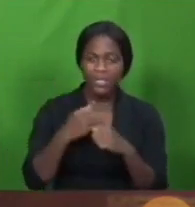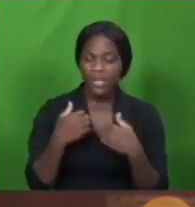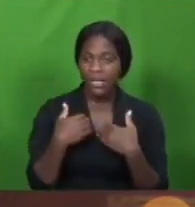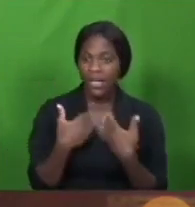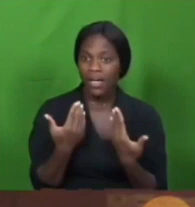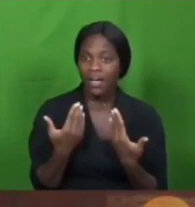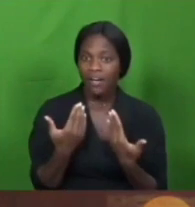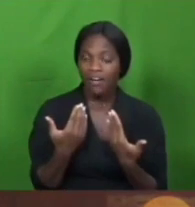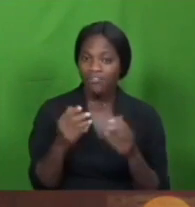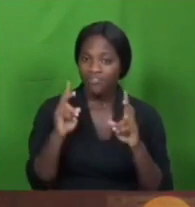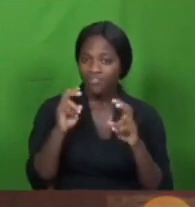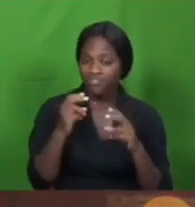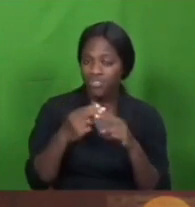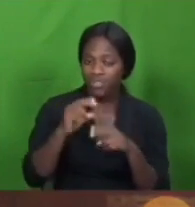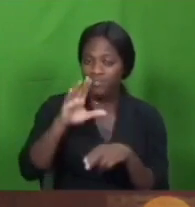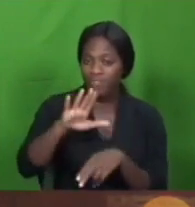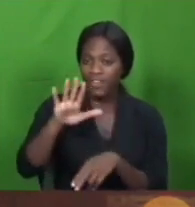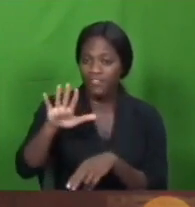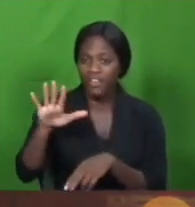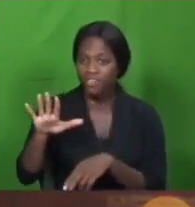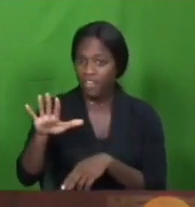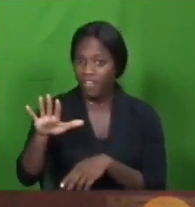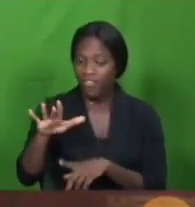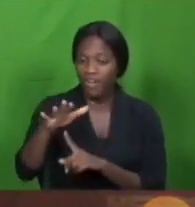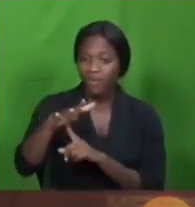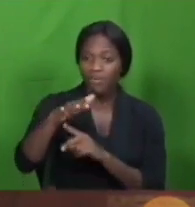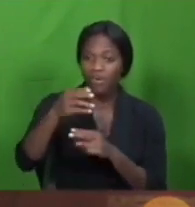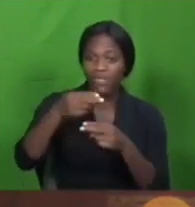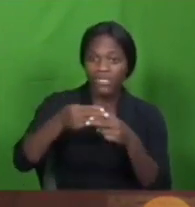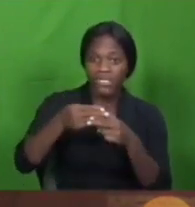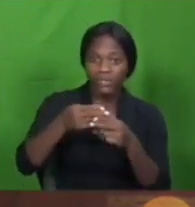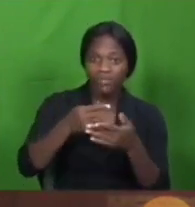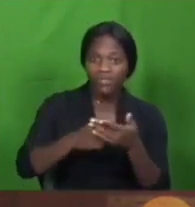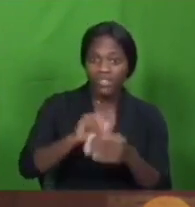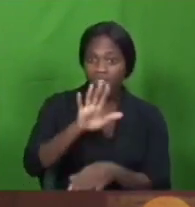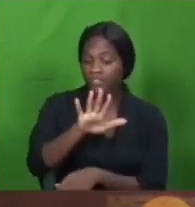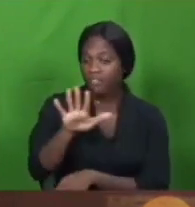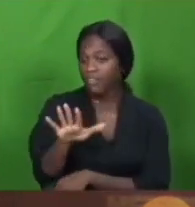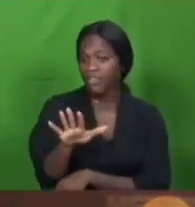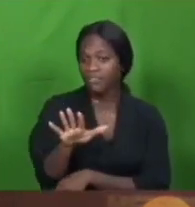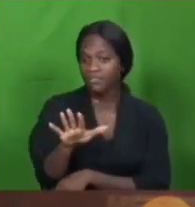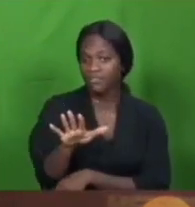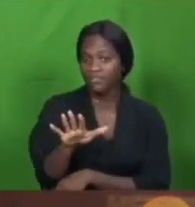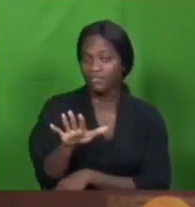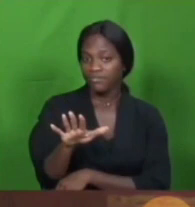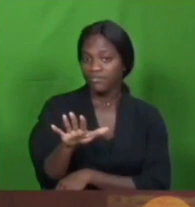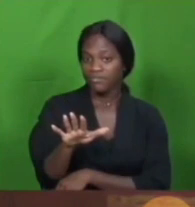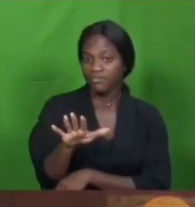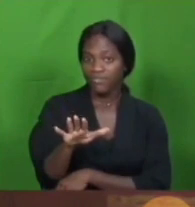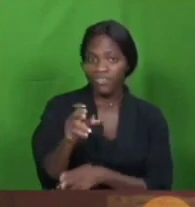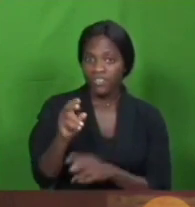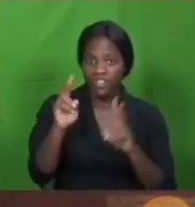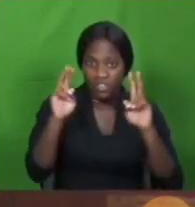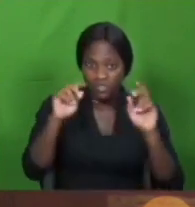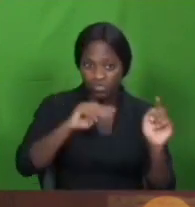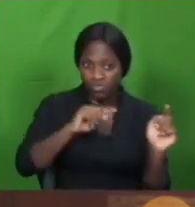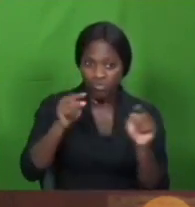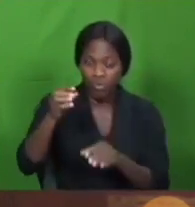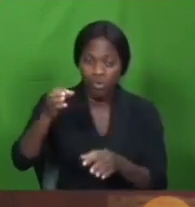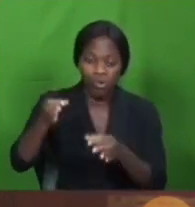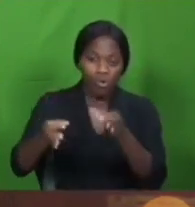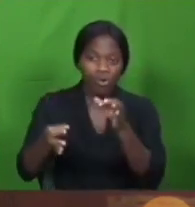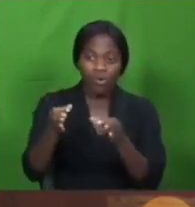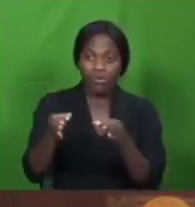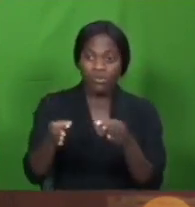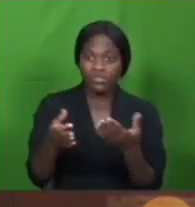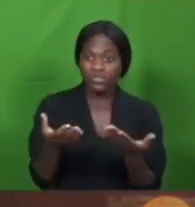555, but the popular name was 55. The matter went to court in respect of that matter, and the one who